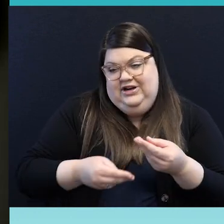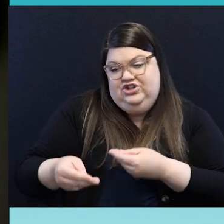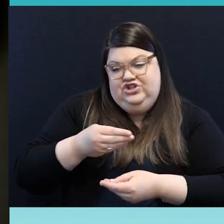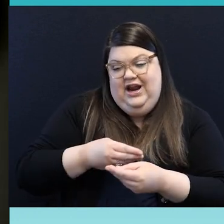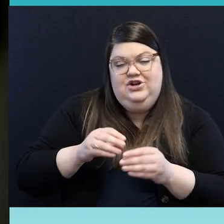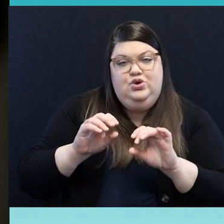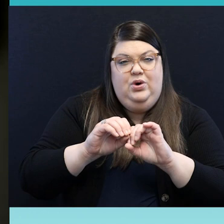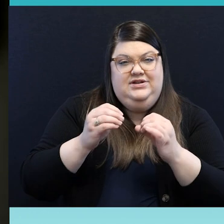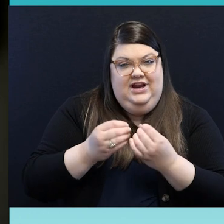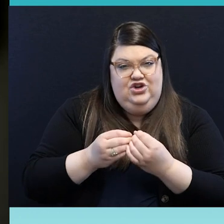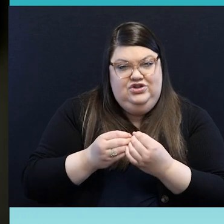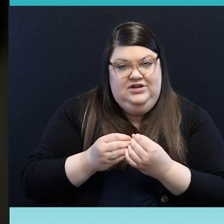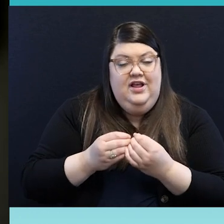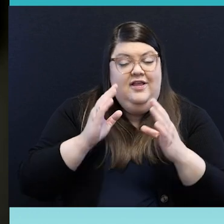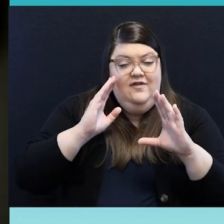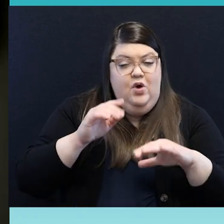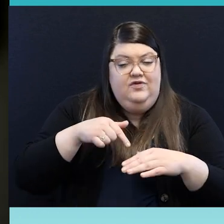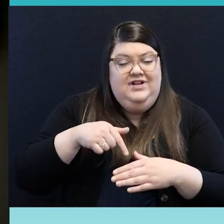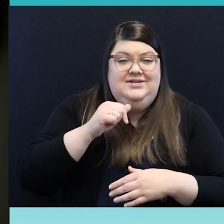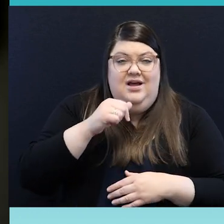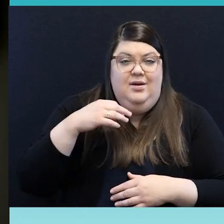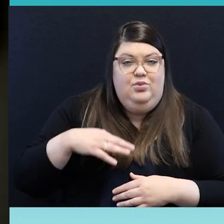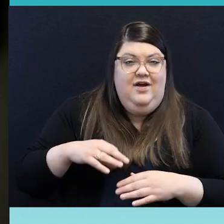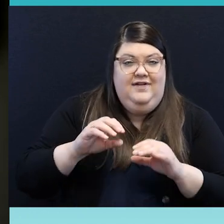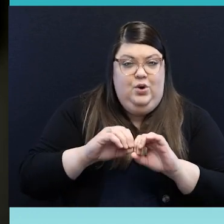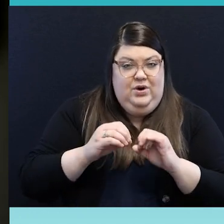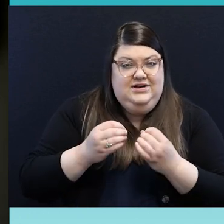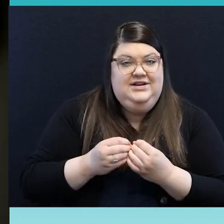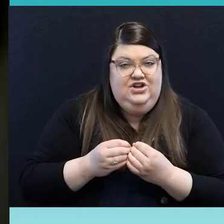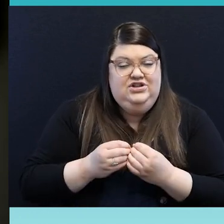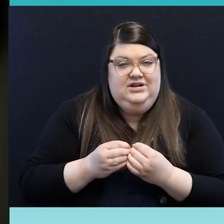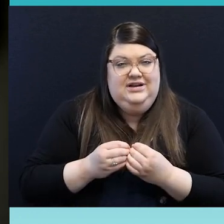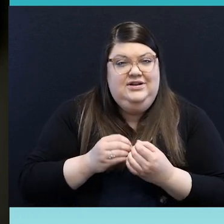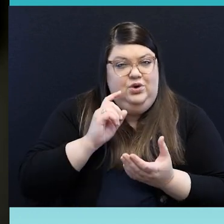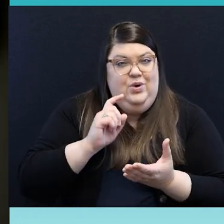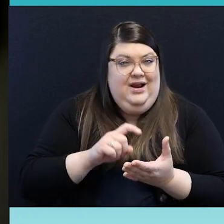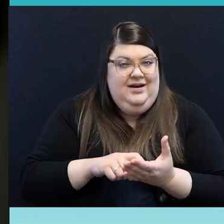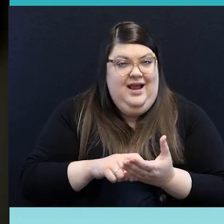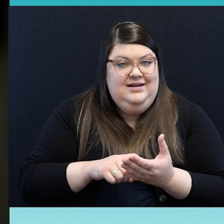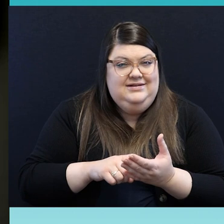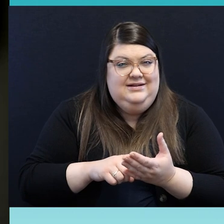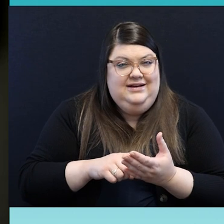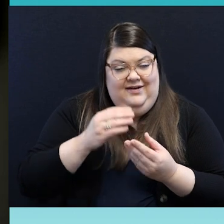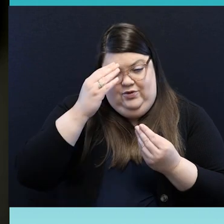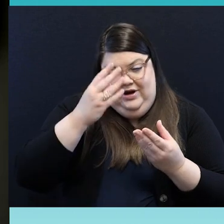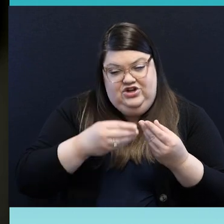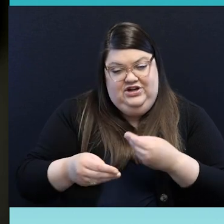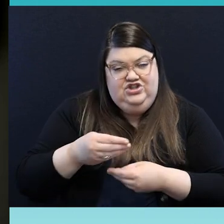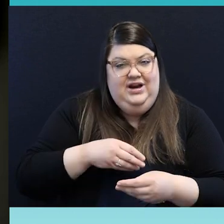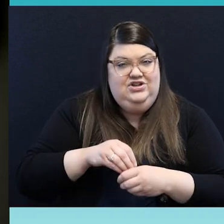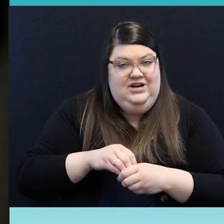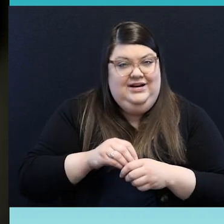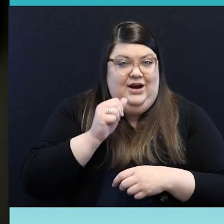organization. The focus for this nonprofit organization that is the recognized health information exchange in